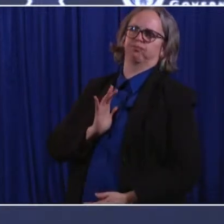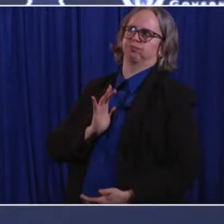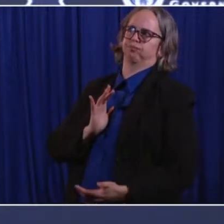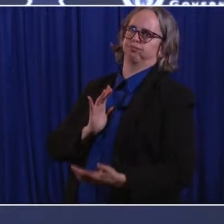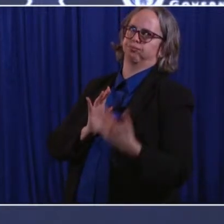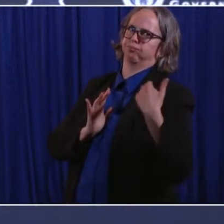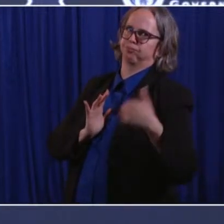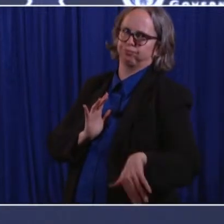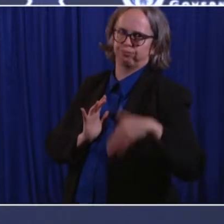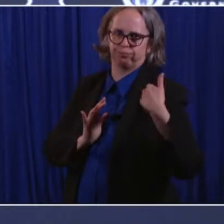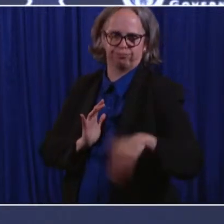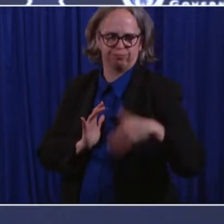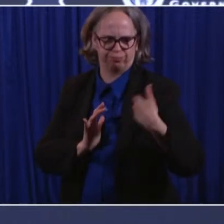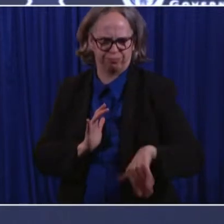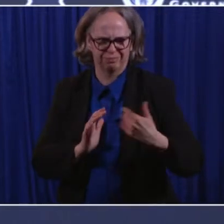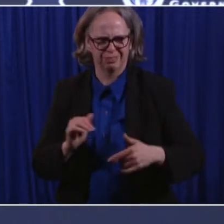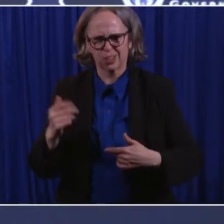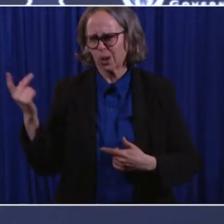to have this